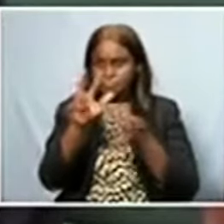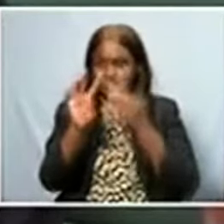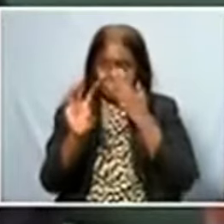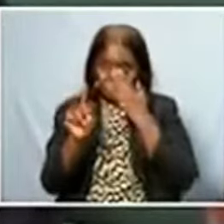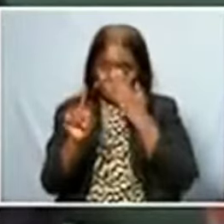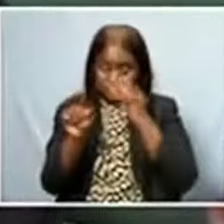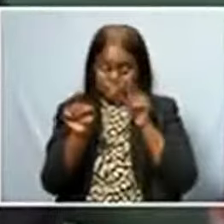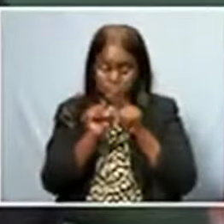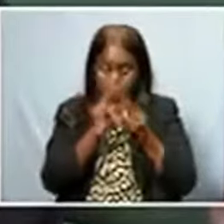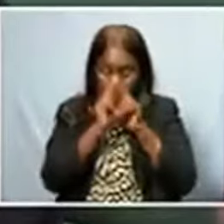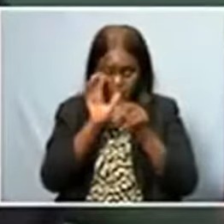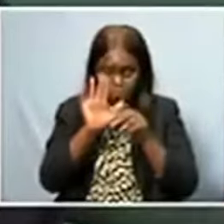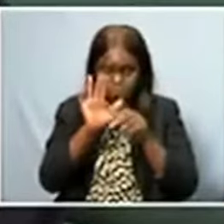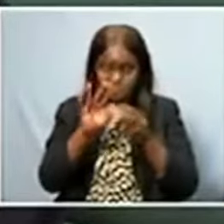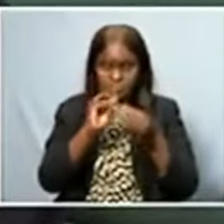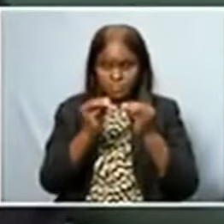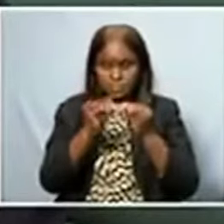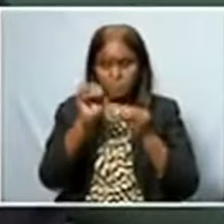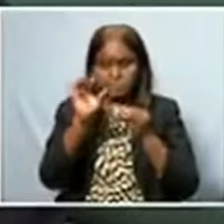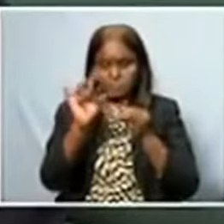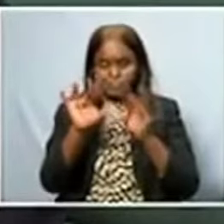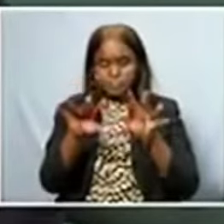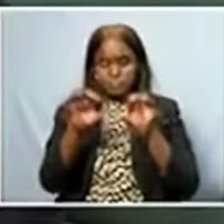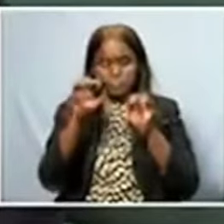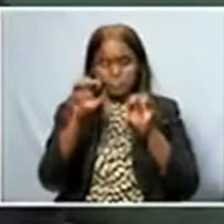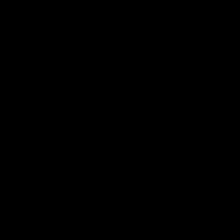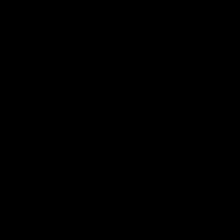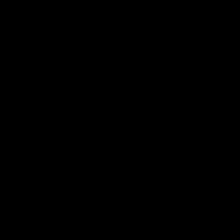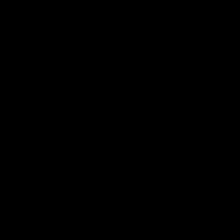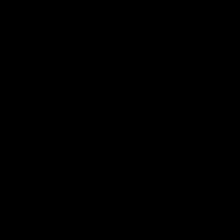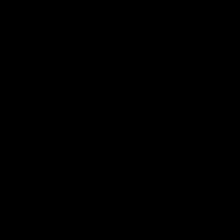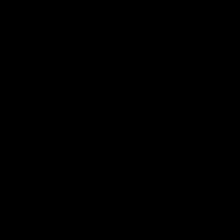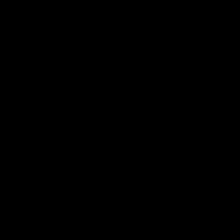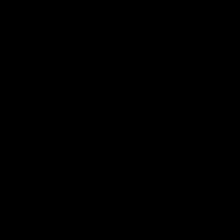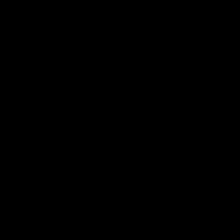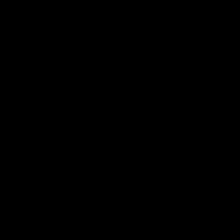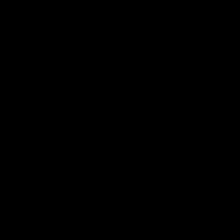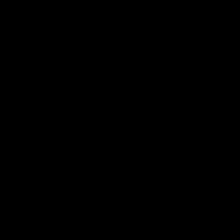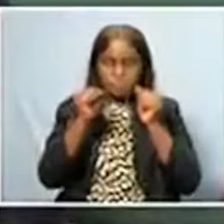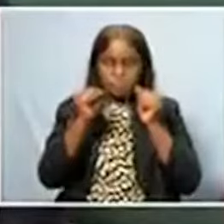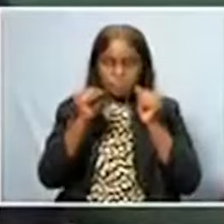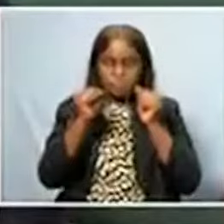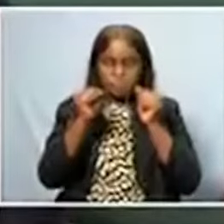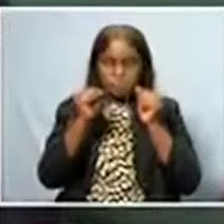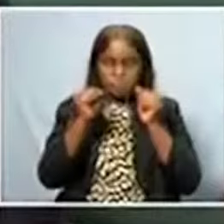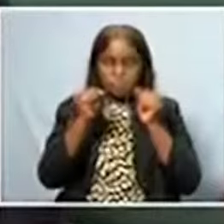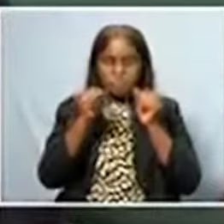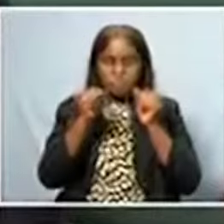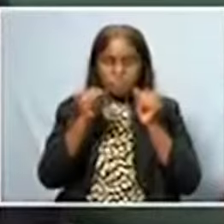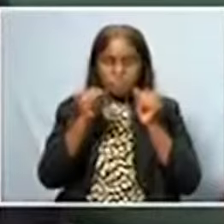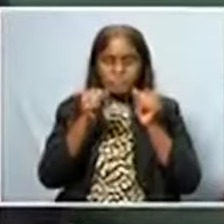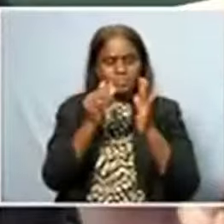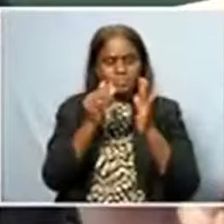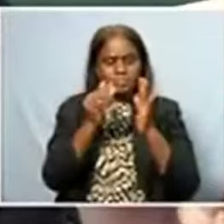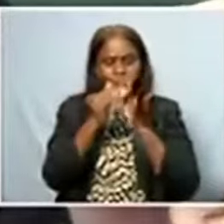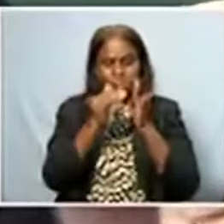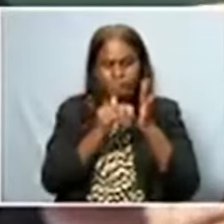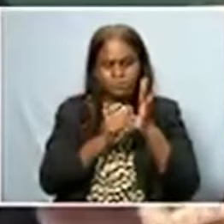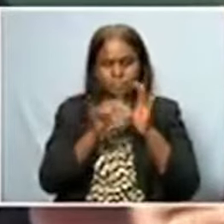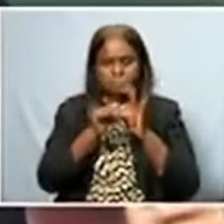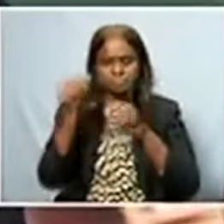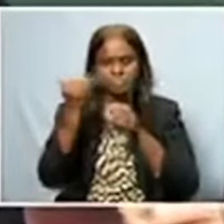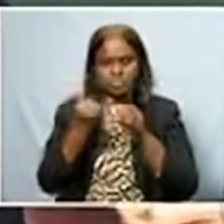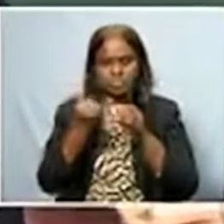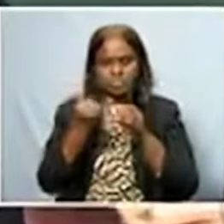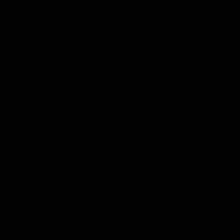913,851,334 in respect of head 08, Cabinet Office, in line as outlined in the Yellow